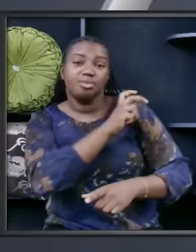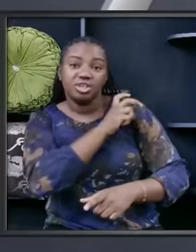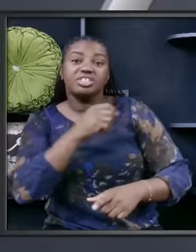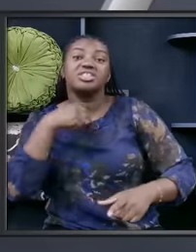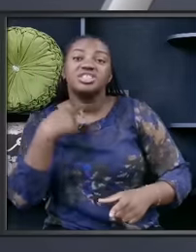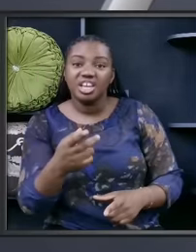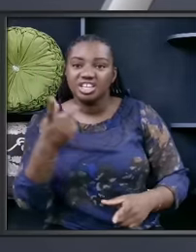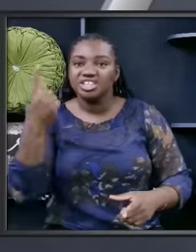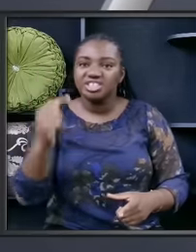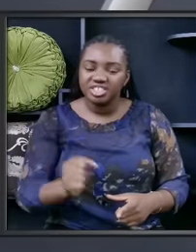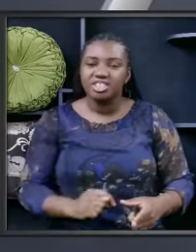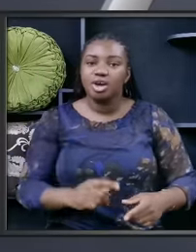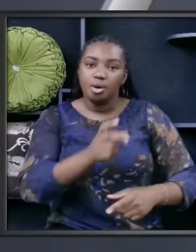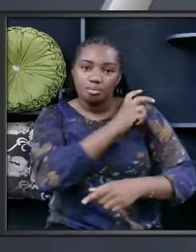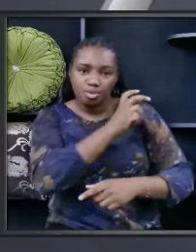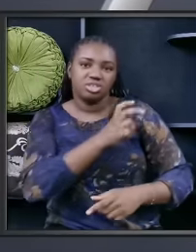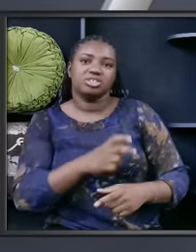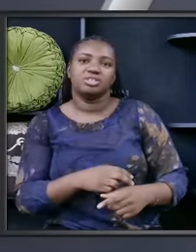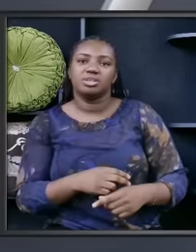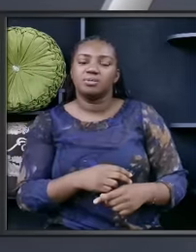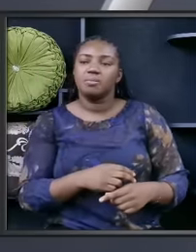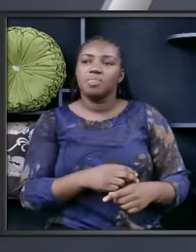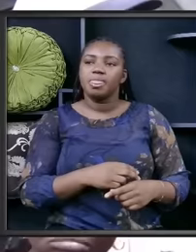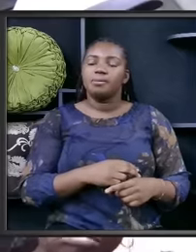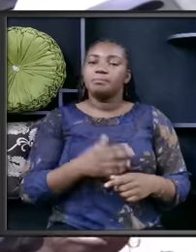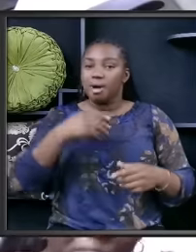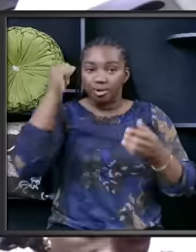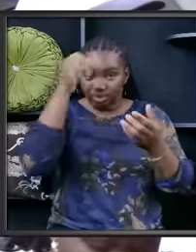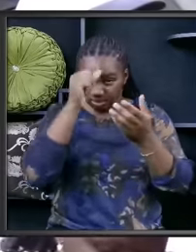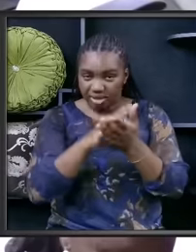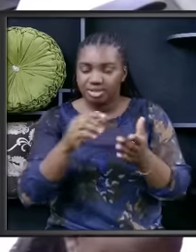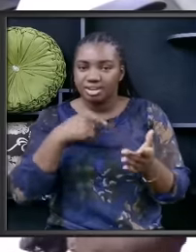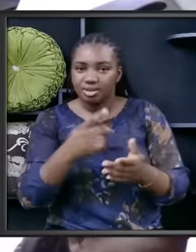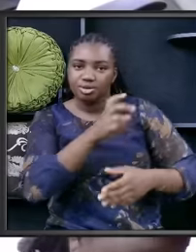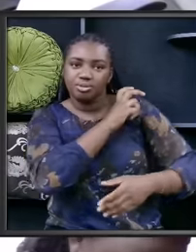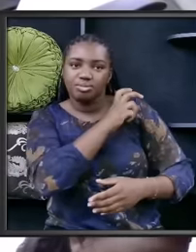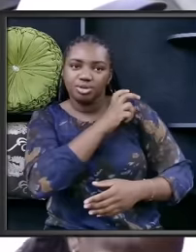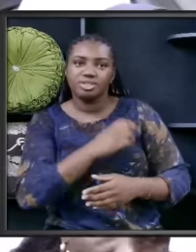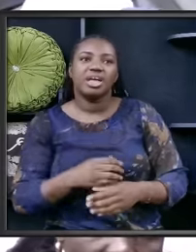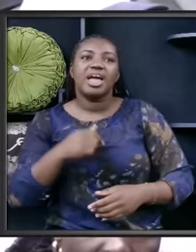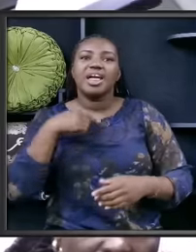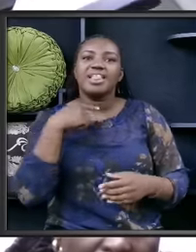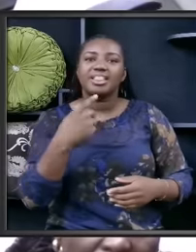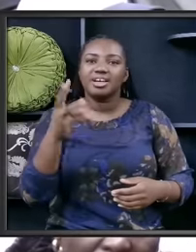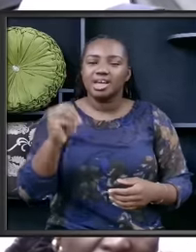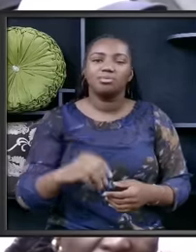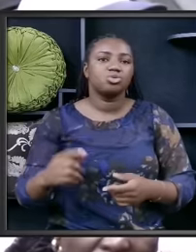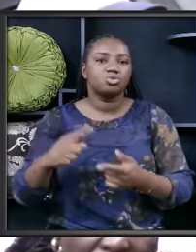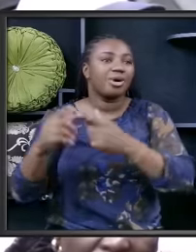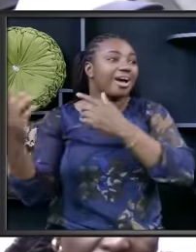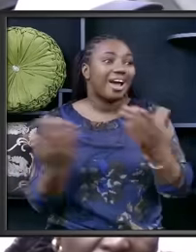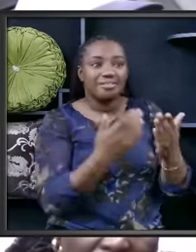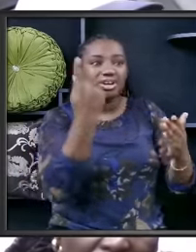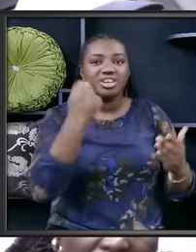Yes. Now he tell the driver, yeah, carry this motor. Now then carry my motor. Leave me and the child. Child, dear. Other place, then carry